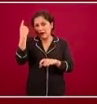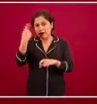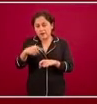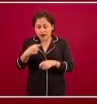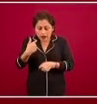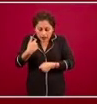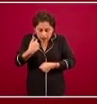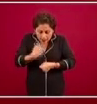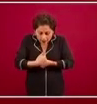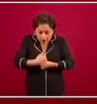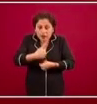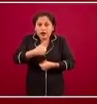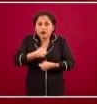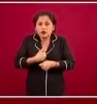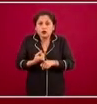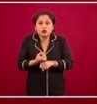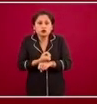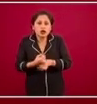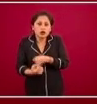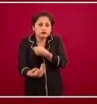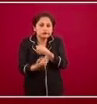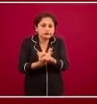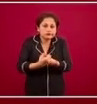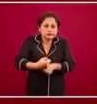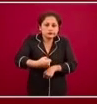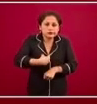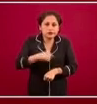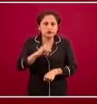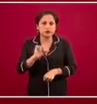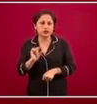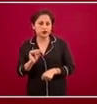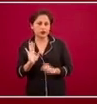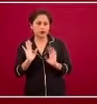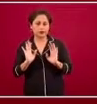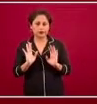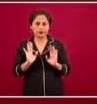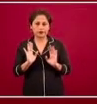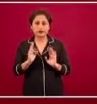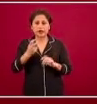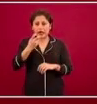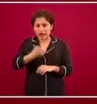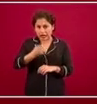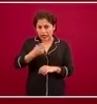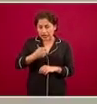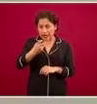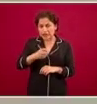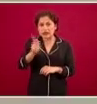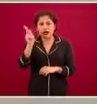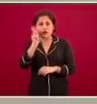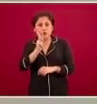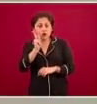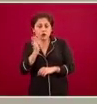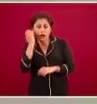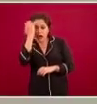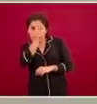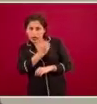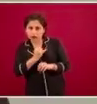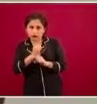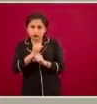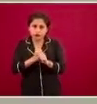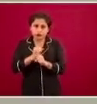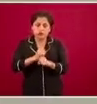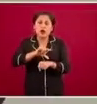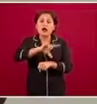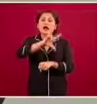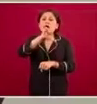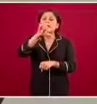detect antibodies against the virus. These tests, at some point, maybe we will have a